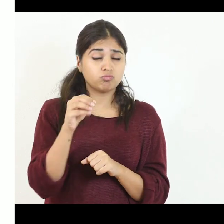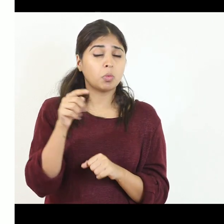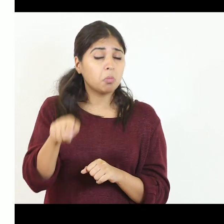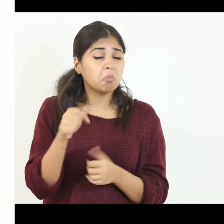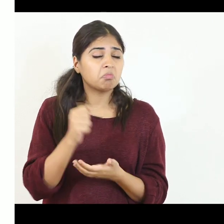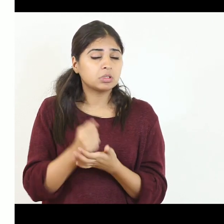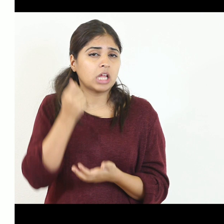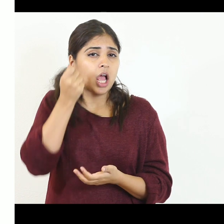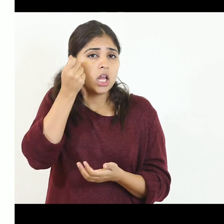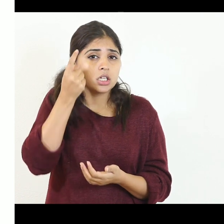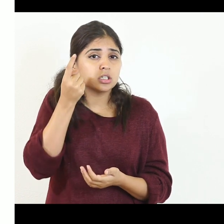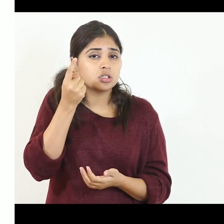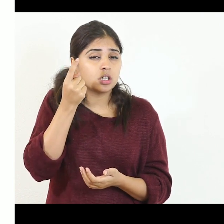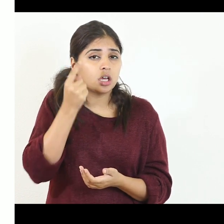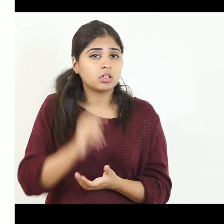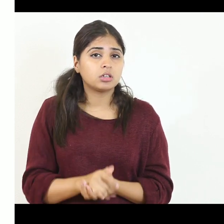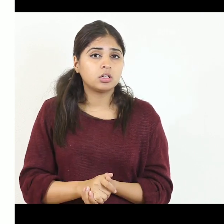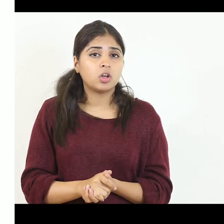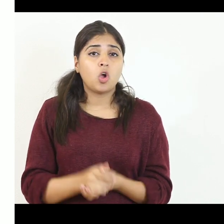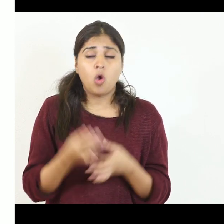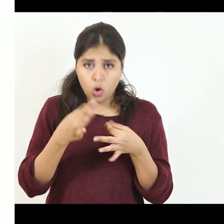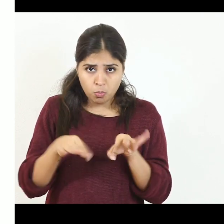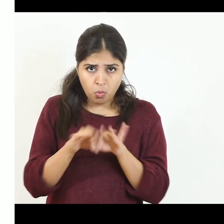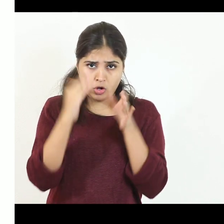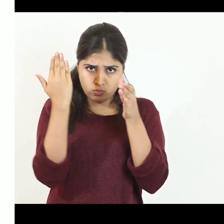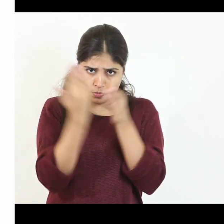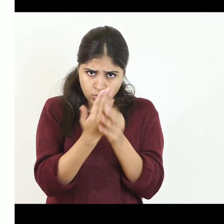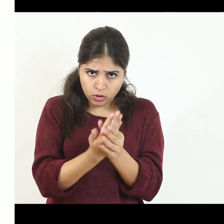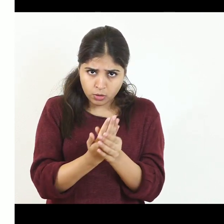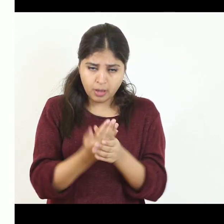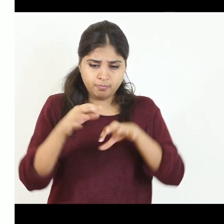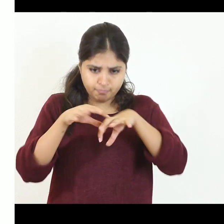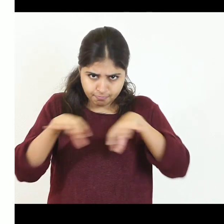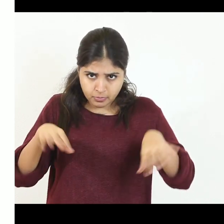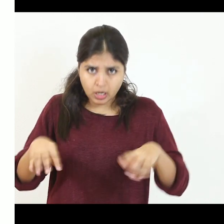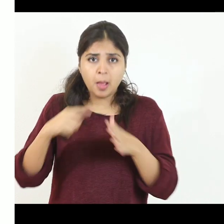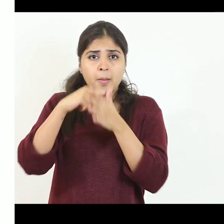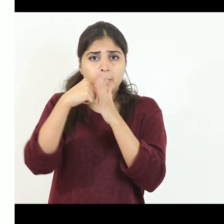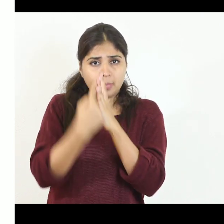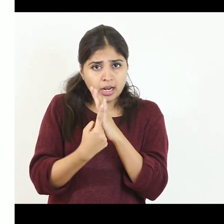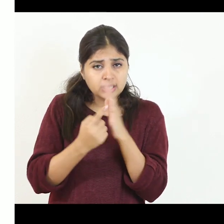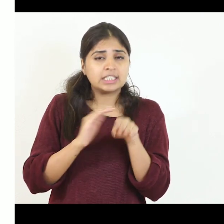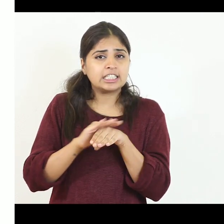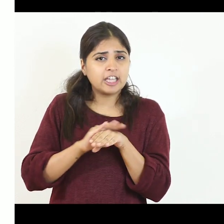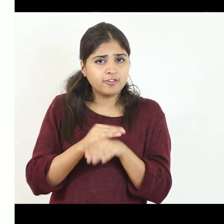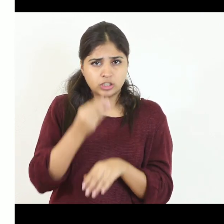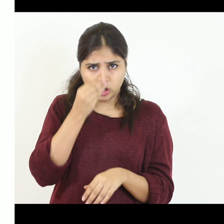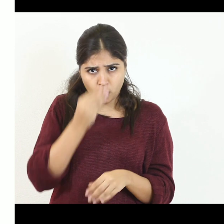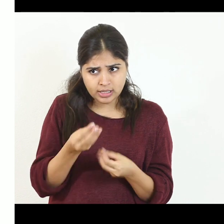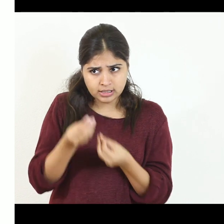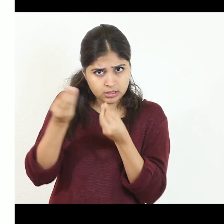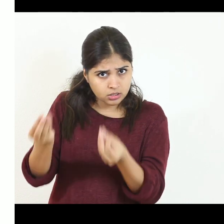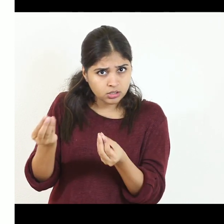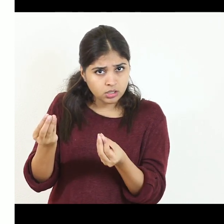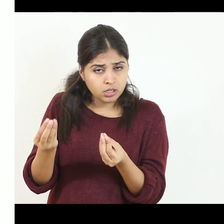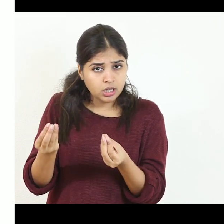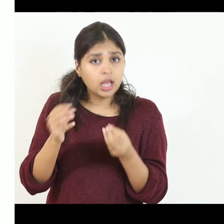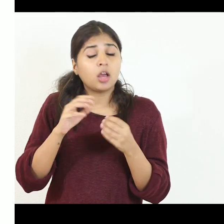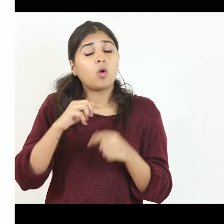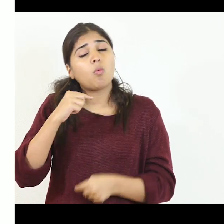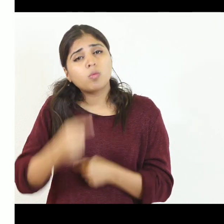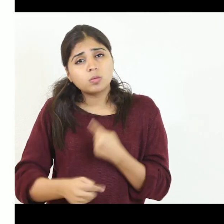the importance of documenting, classifying, prioritizing service requests, and always do so